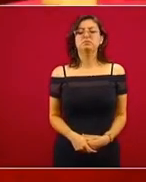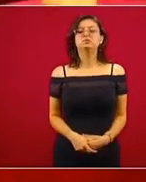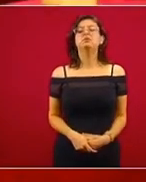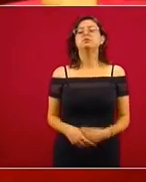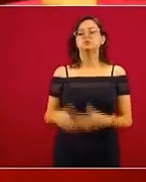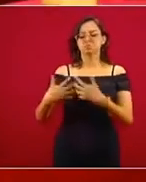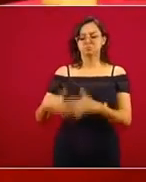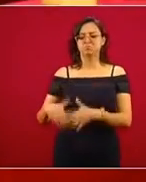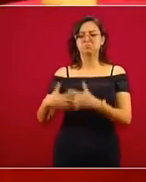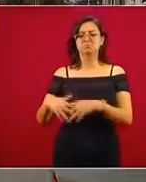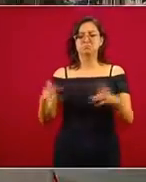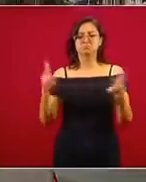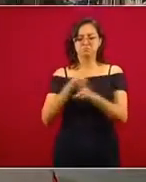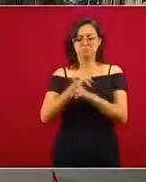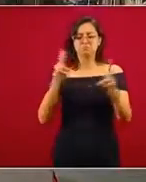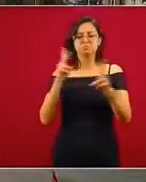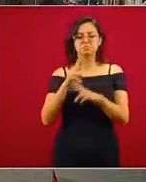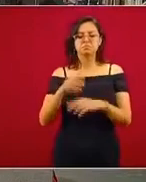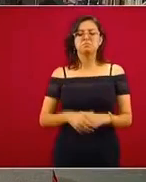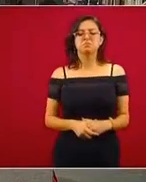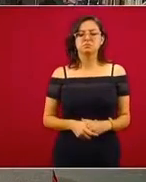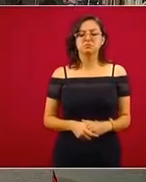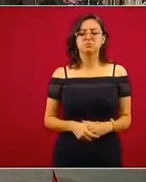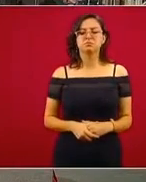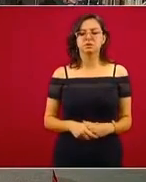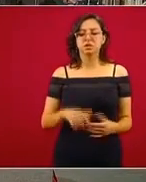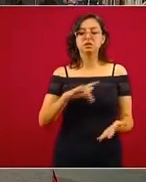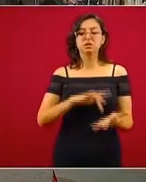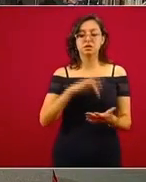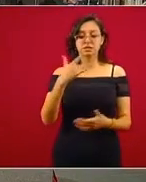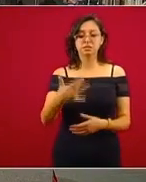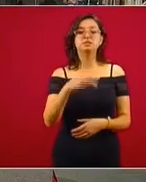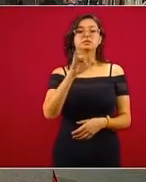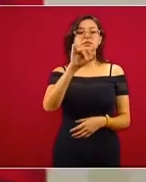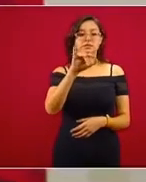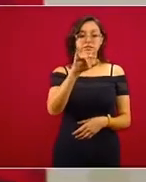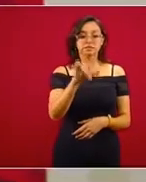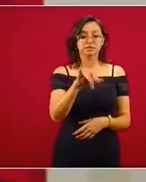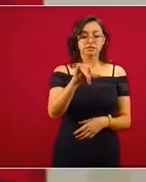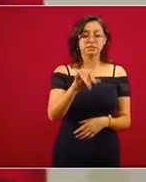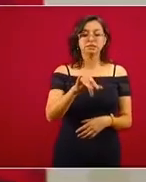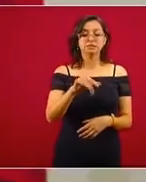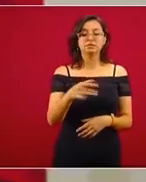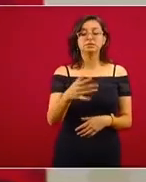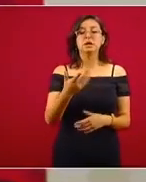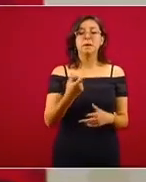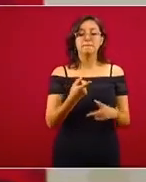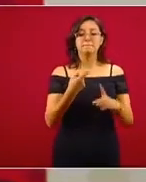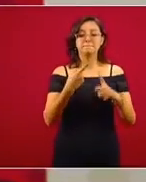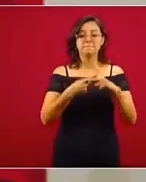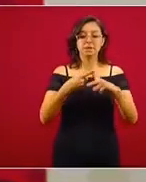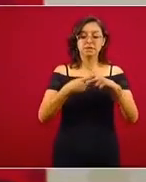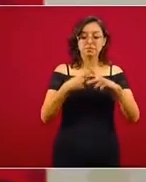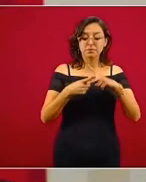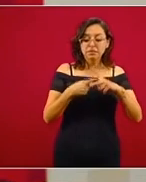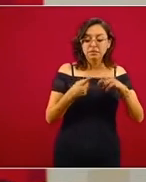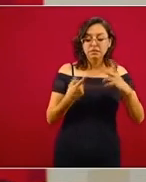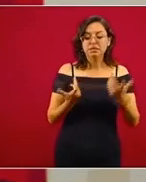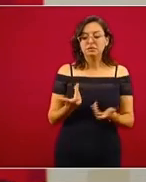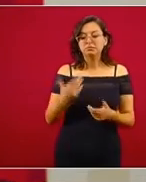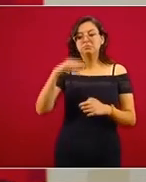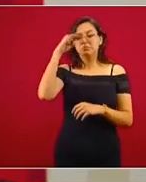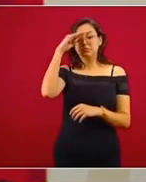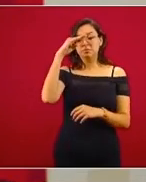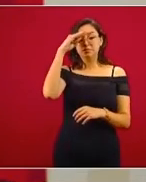ventiladores. Thank you. Yes. Muchas From the gracias. projections Efectivamente, or the de las predicciones o mathematical proyecciones matemáticas, projections, tenemos we que en el think that the